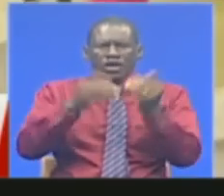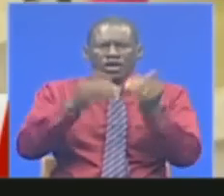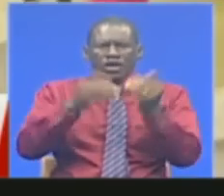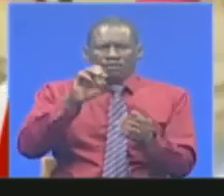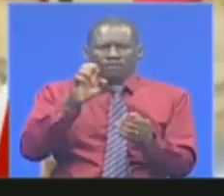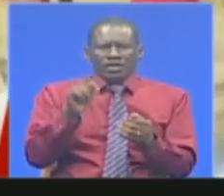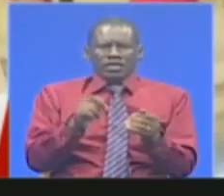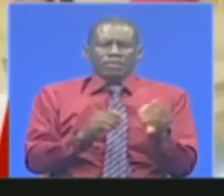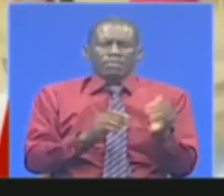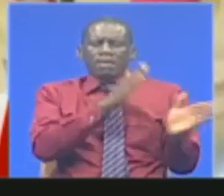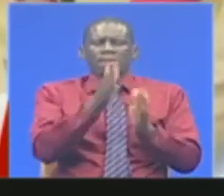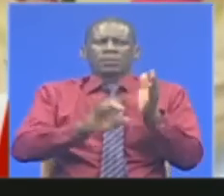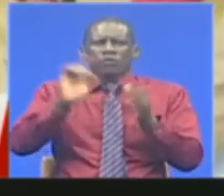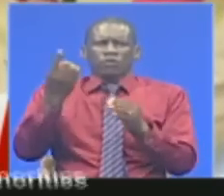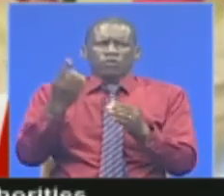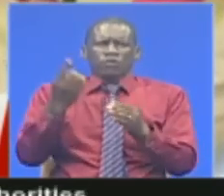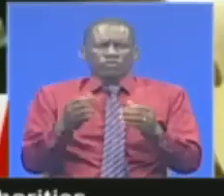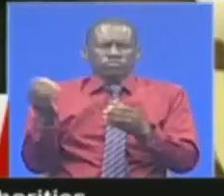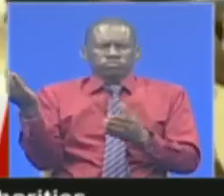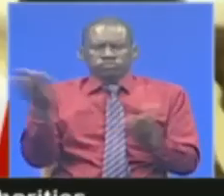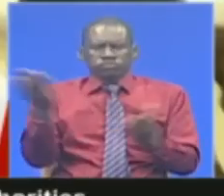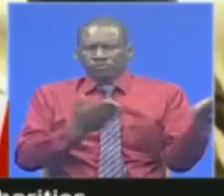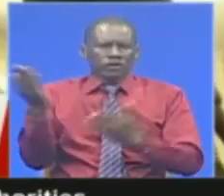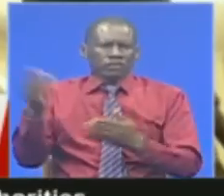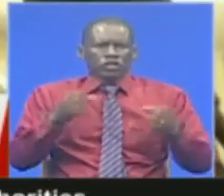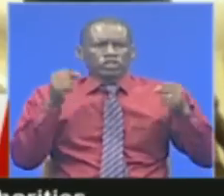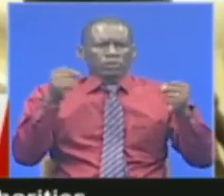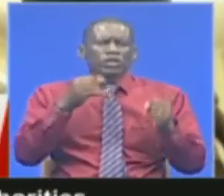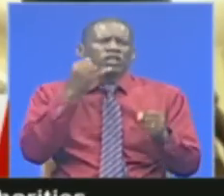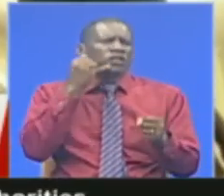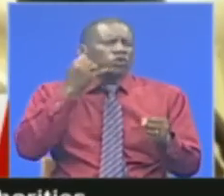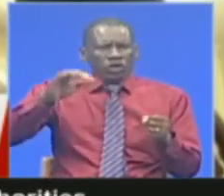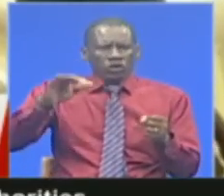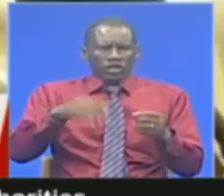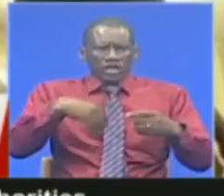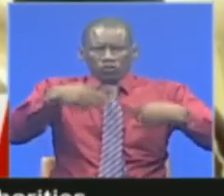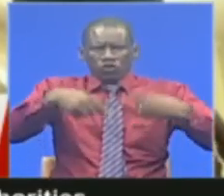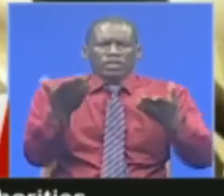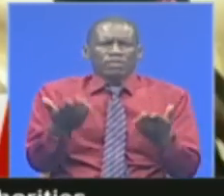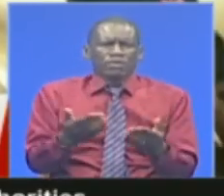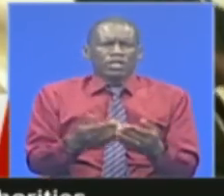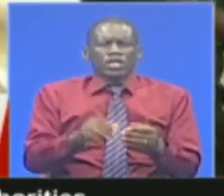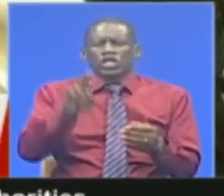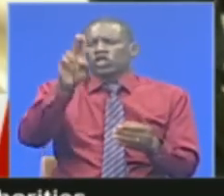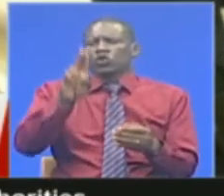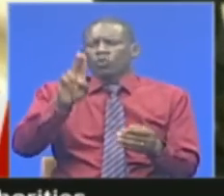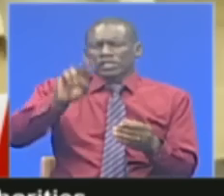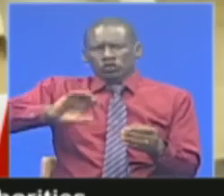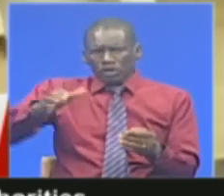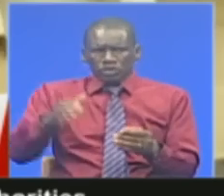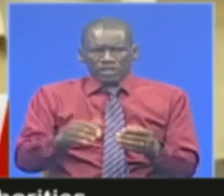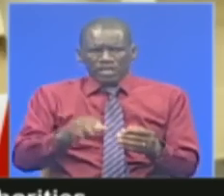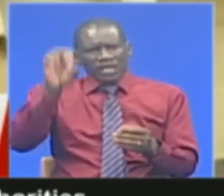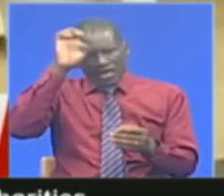Now, preparations for the first Rift Valley Karate Regional Tournament to be held in Nakuru County are in top gear. In Uasin Gishu County,